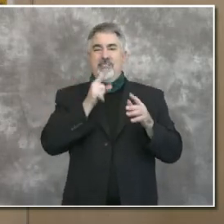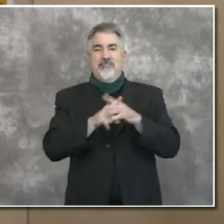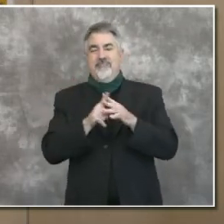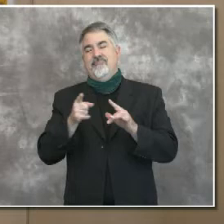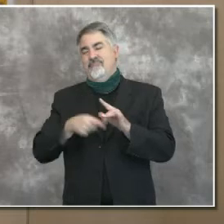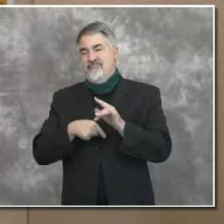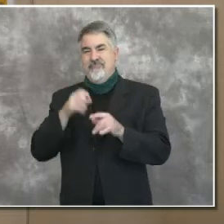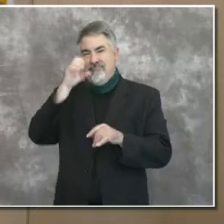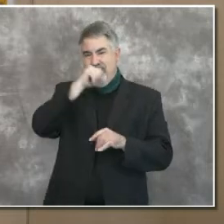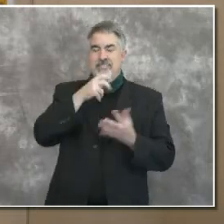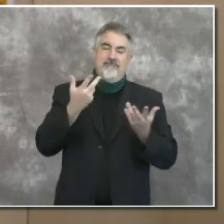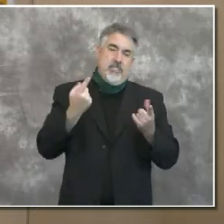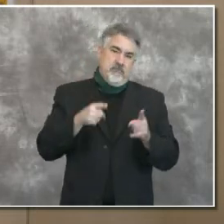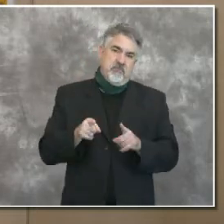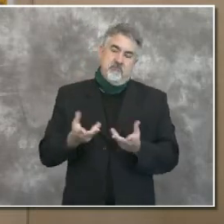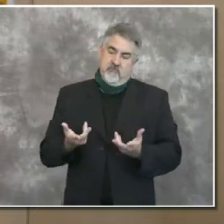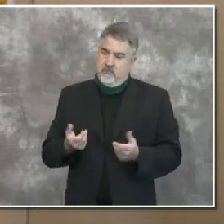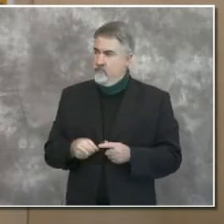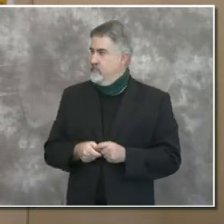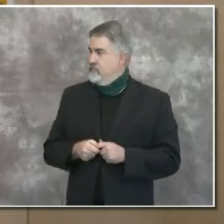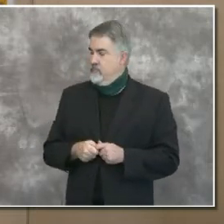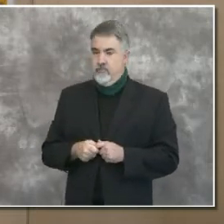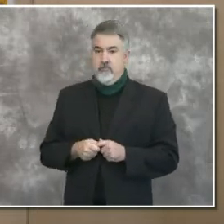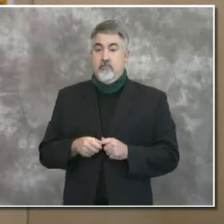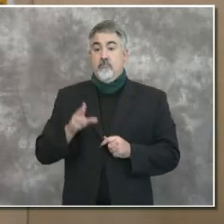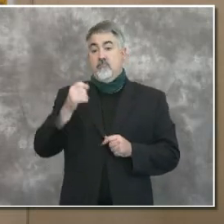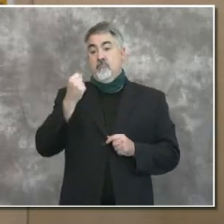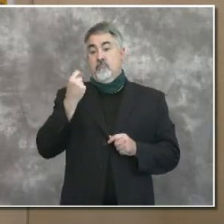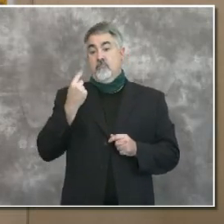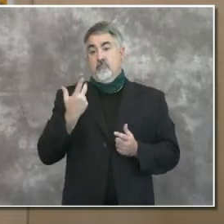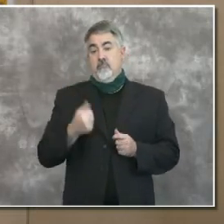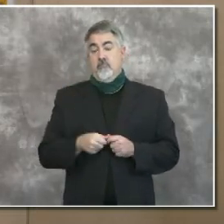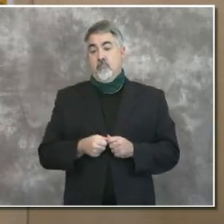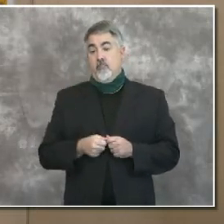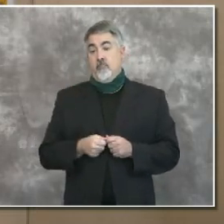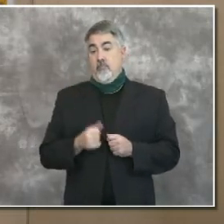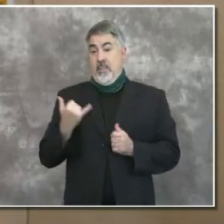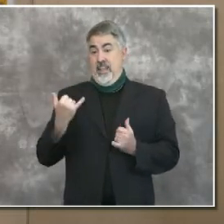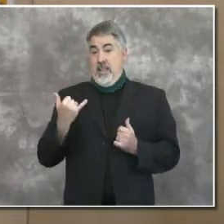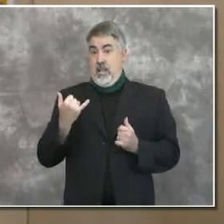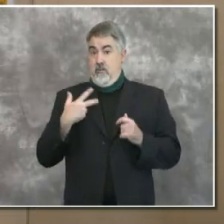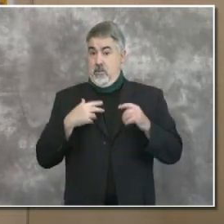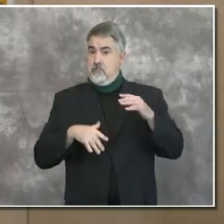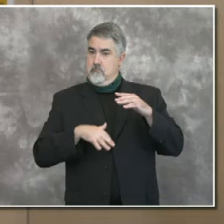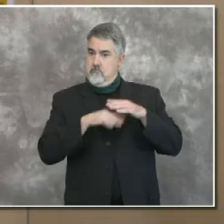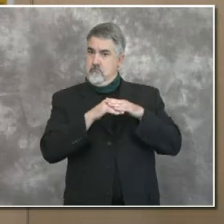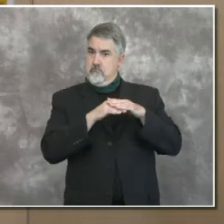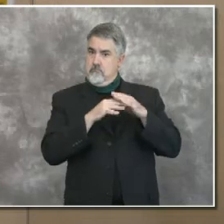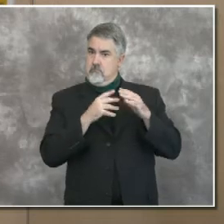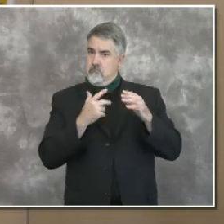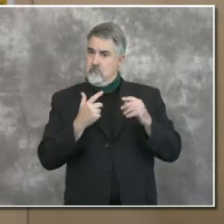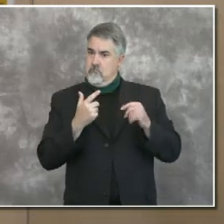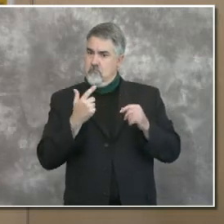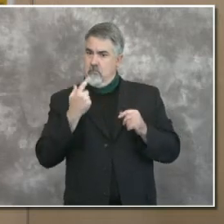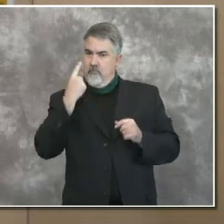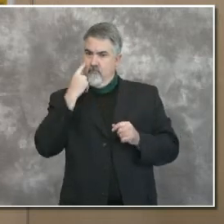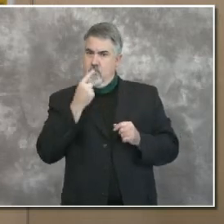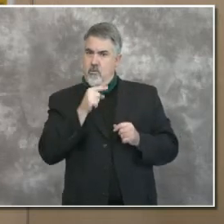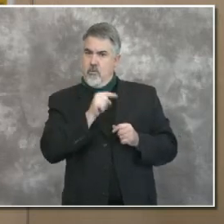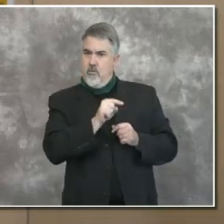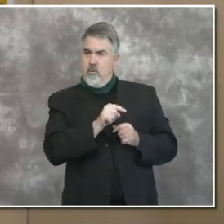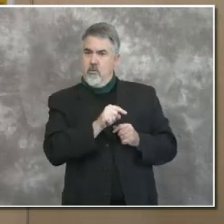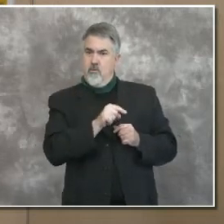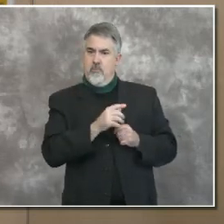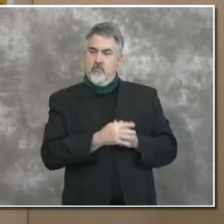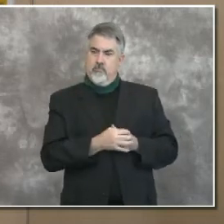those cases. So as we reach capacity for the one line that we have, we will